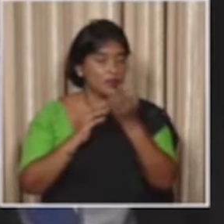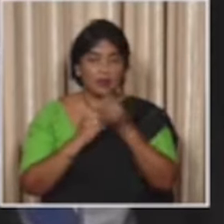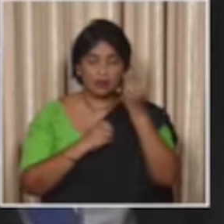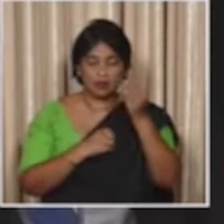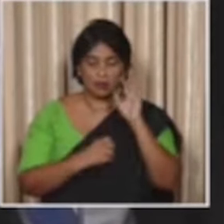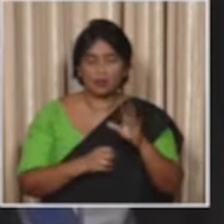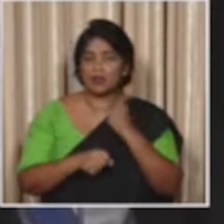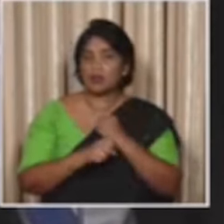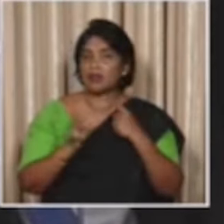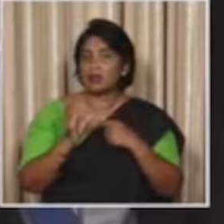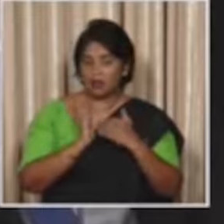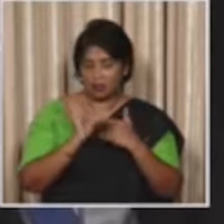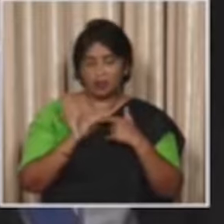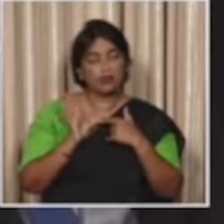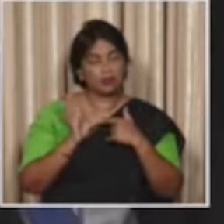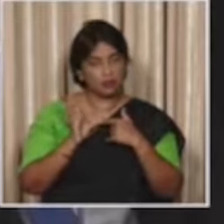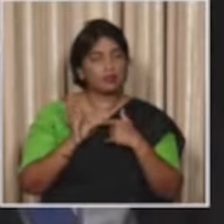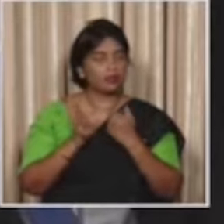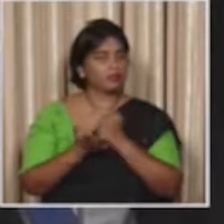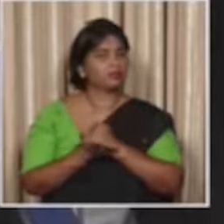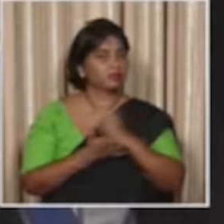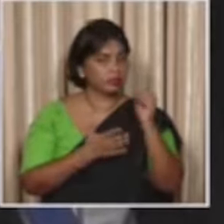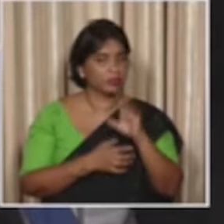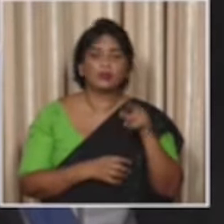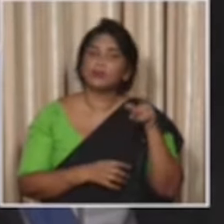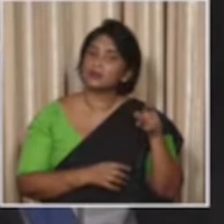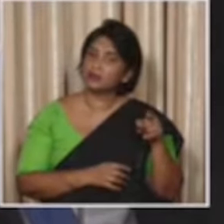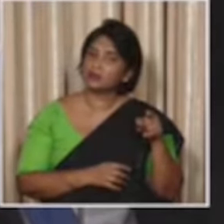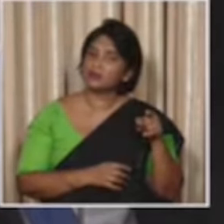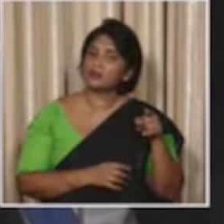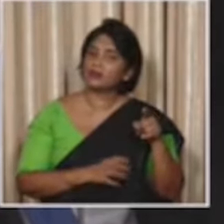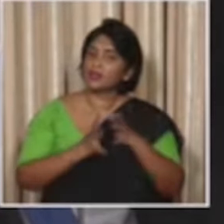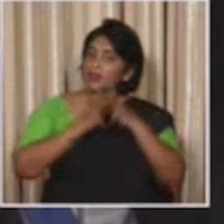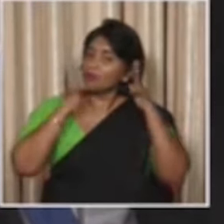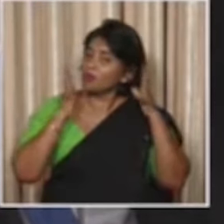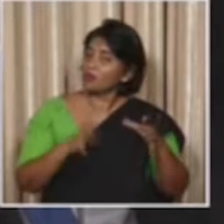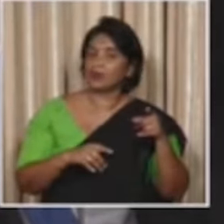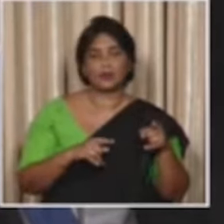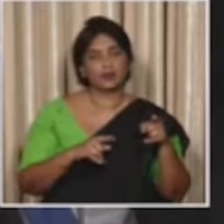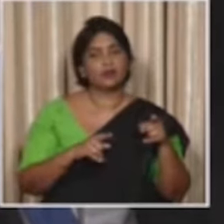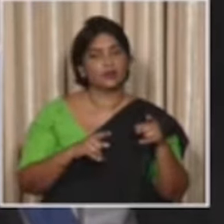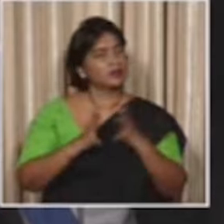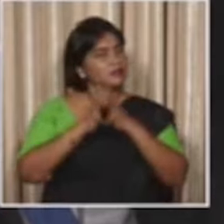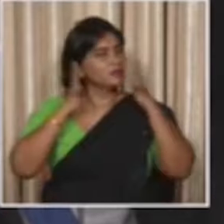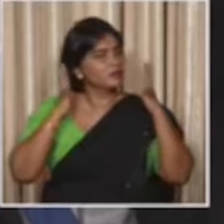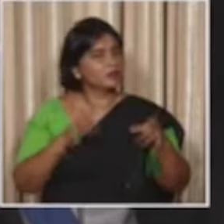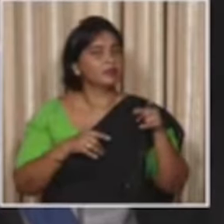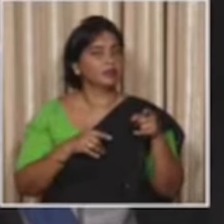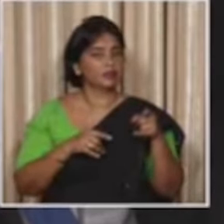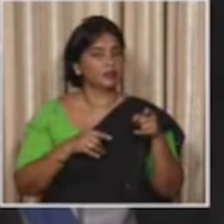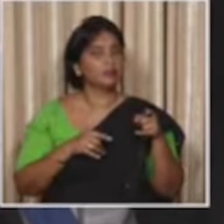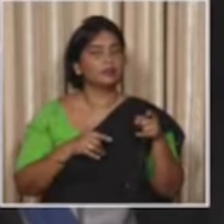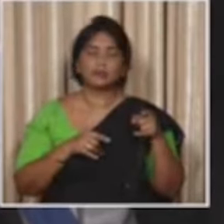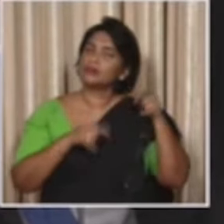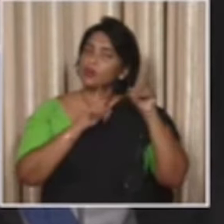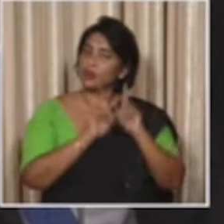right? Whereas the entire Democratic Party, majority of them, vast majority of them, are against the military